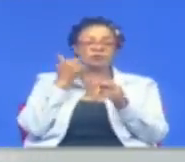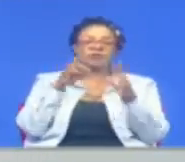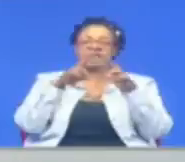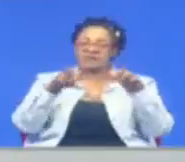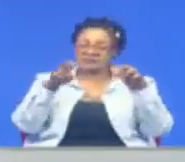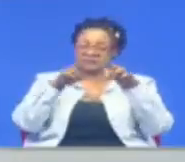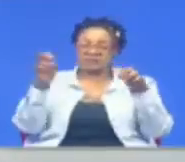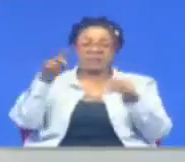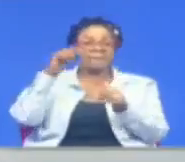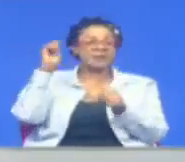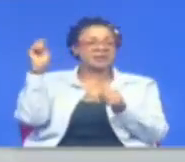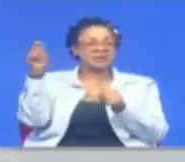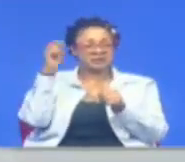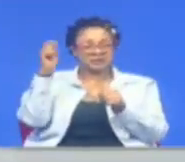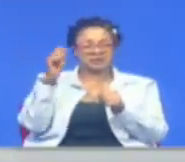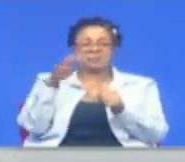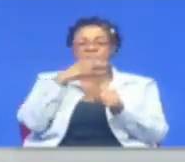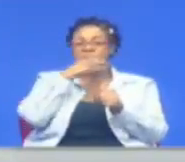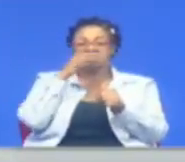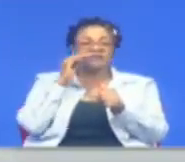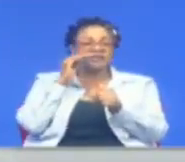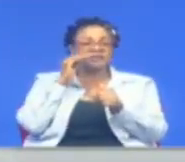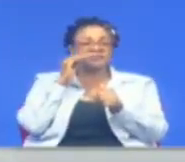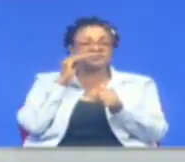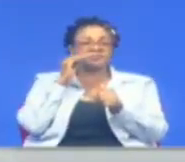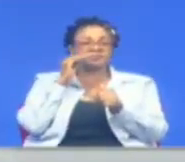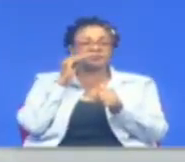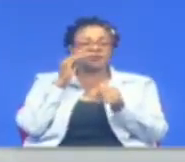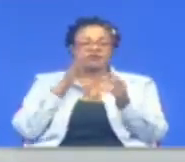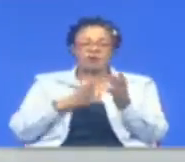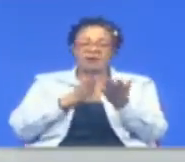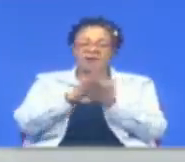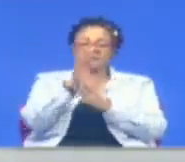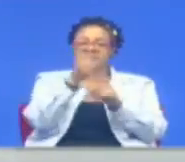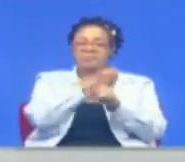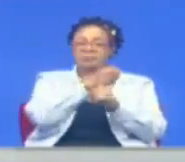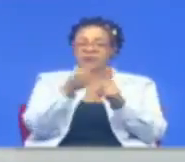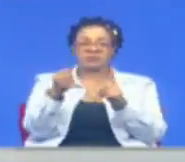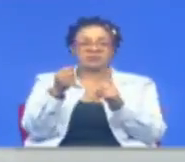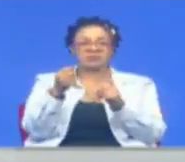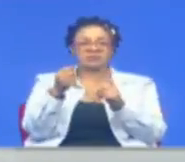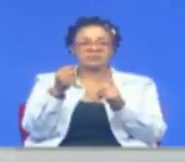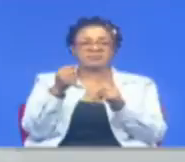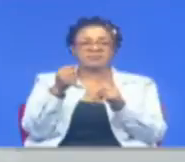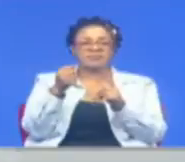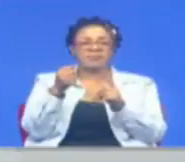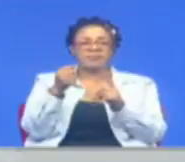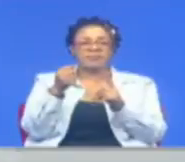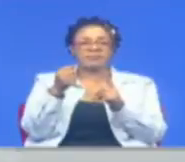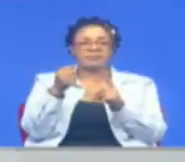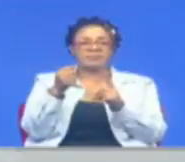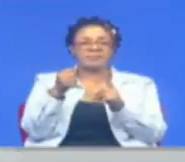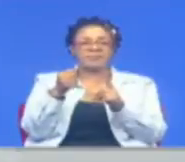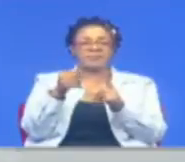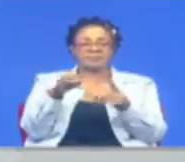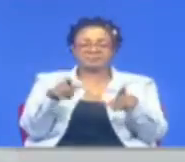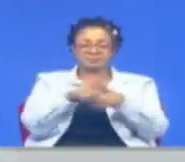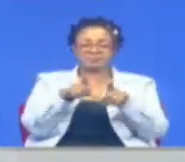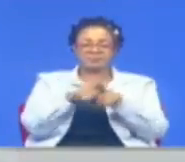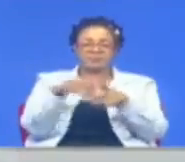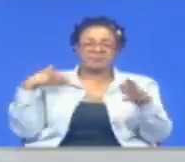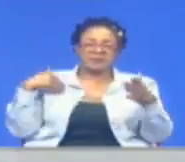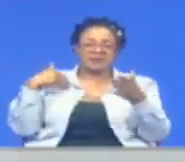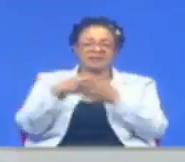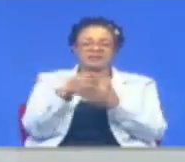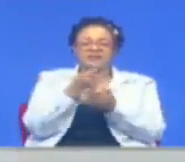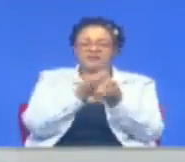the president, Yoweri Museveni, of human rights abuses leading up to the elections. And over the last few months,